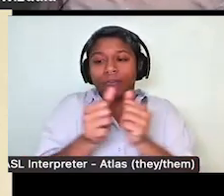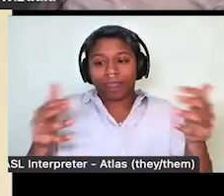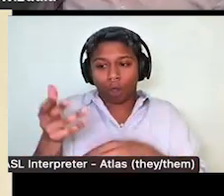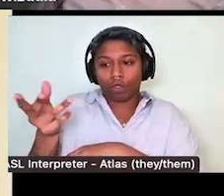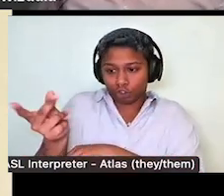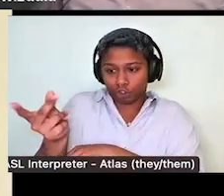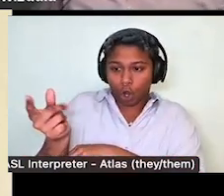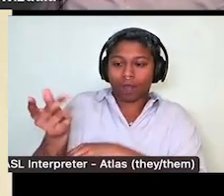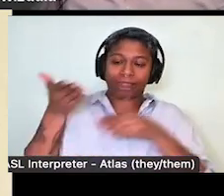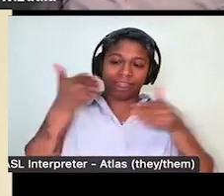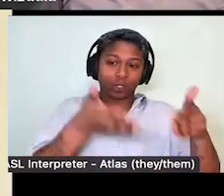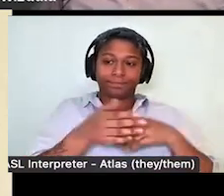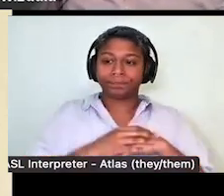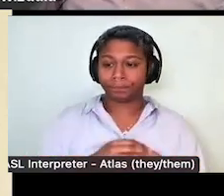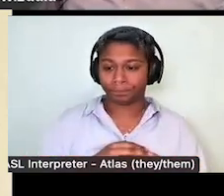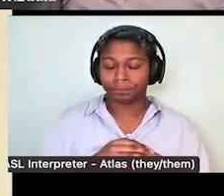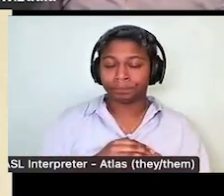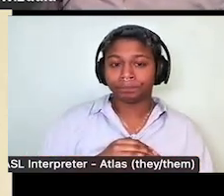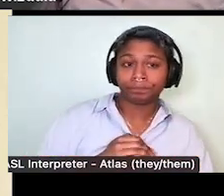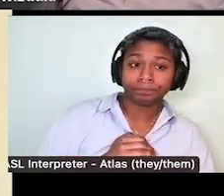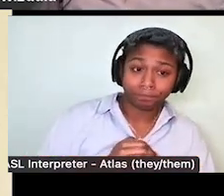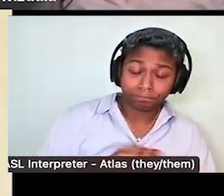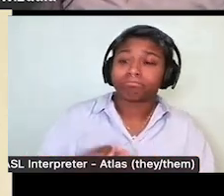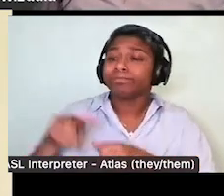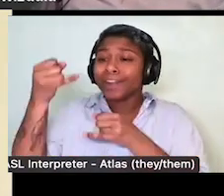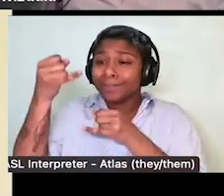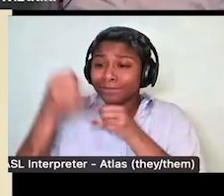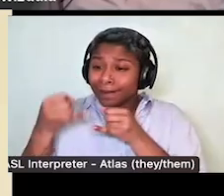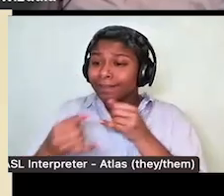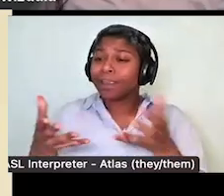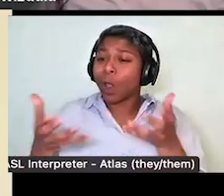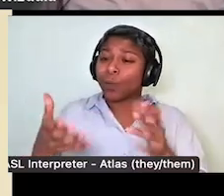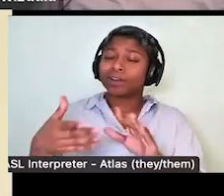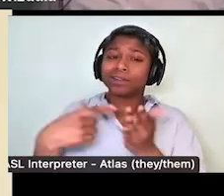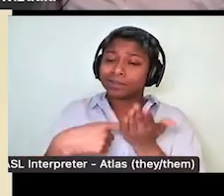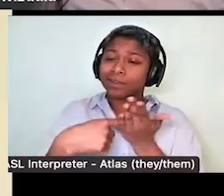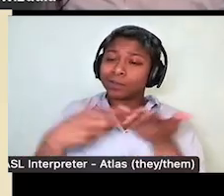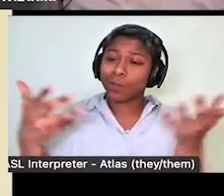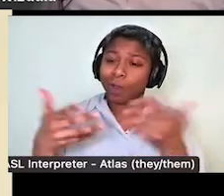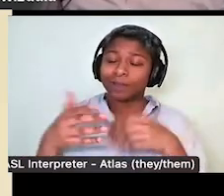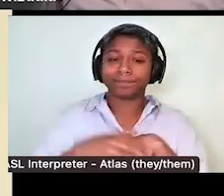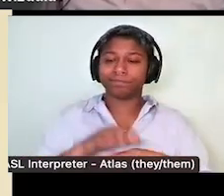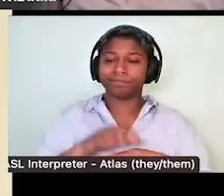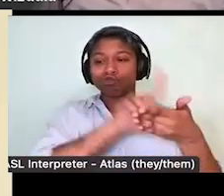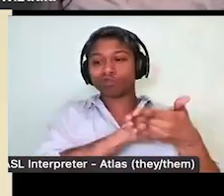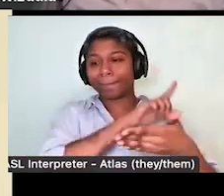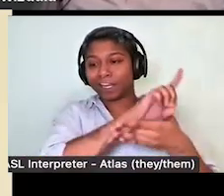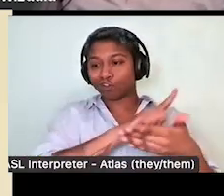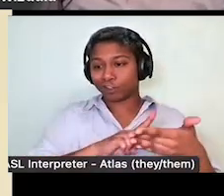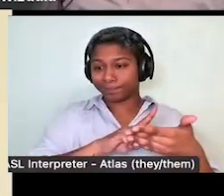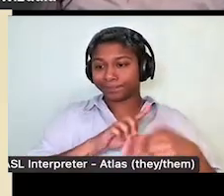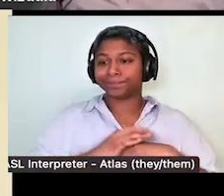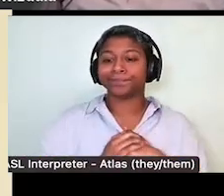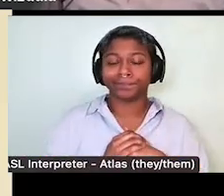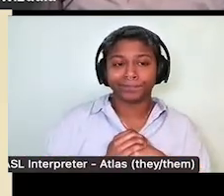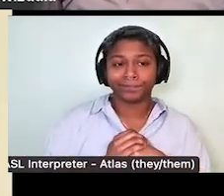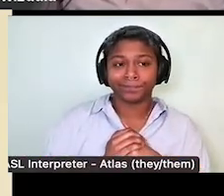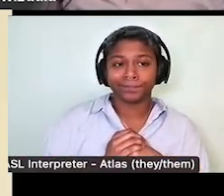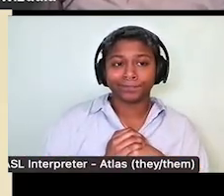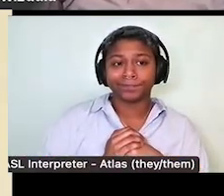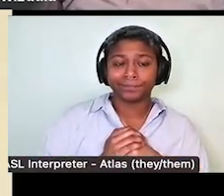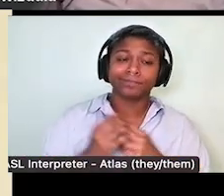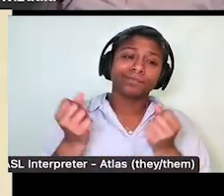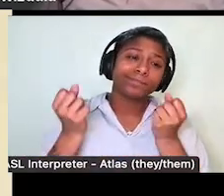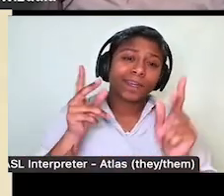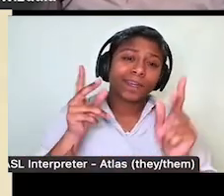Okay, now the final thing I want to talk about, we talk about discrimination. And a lot of people probably know what